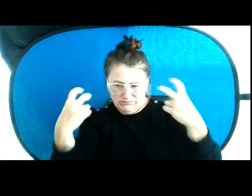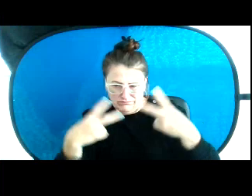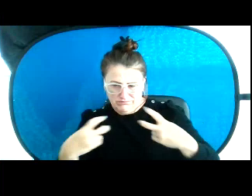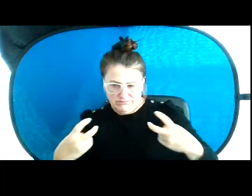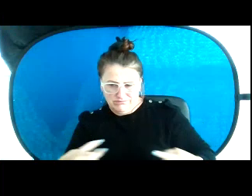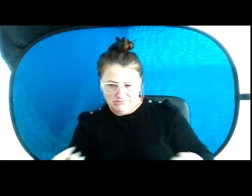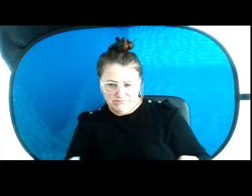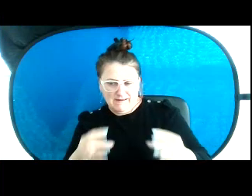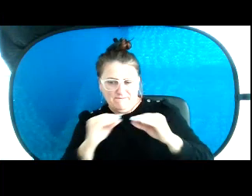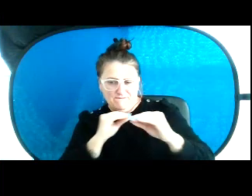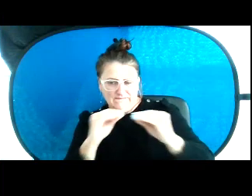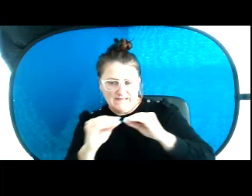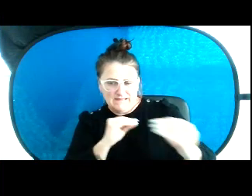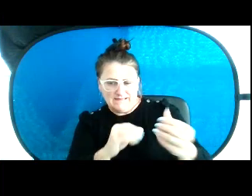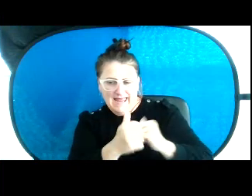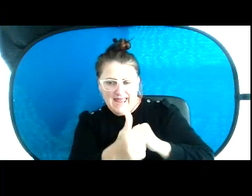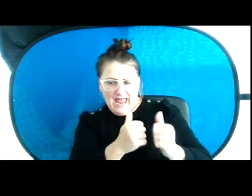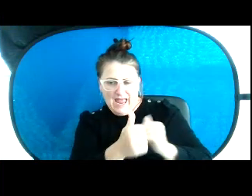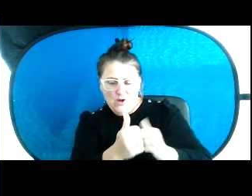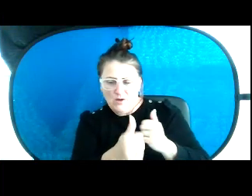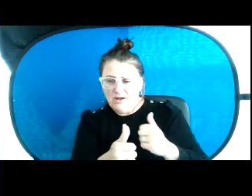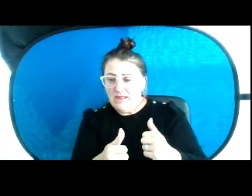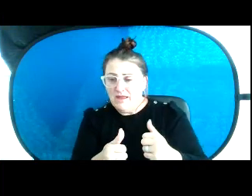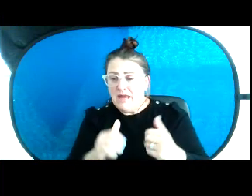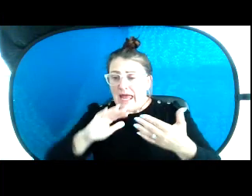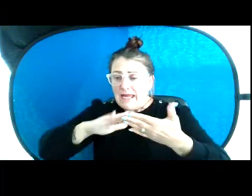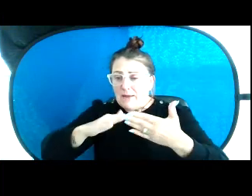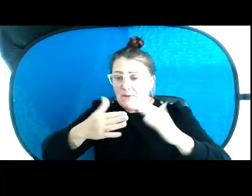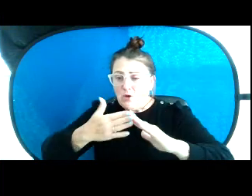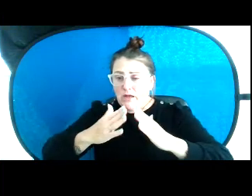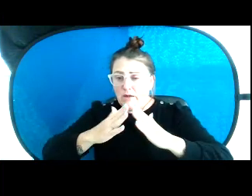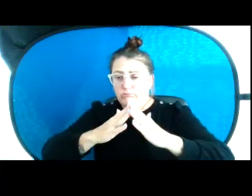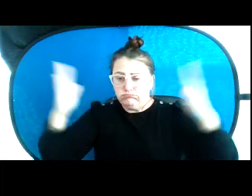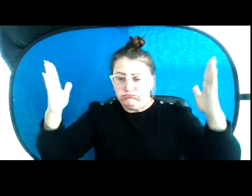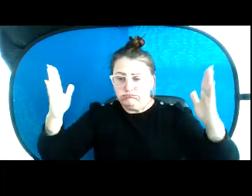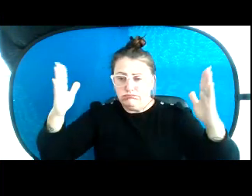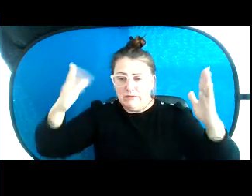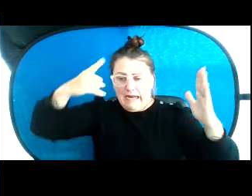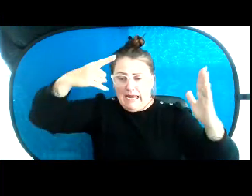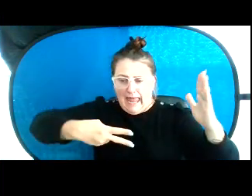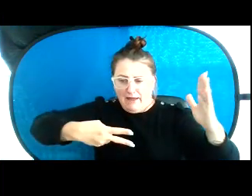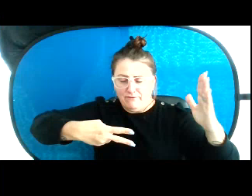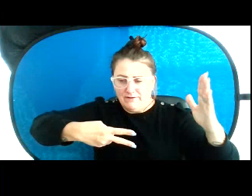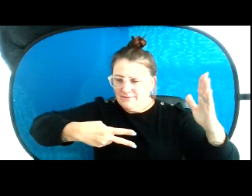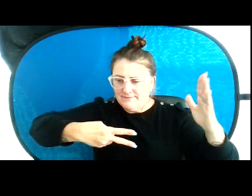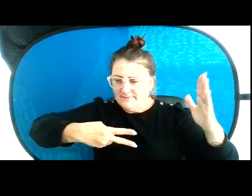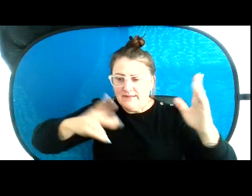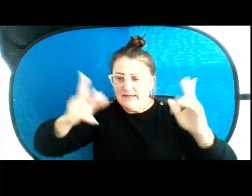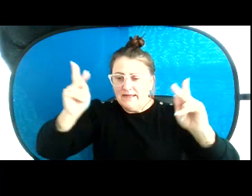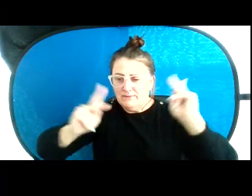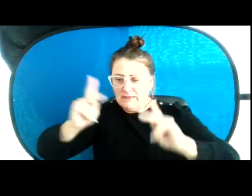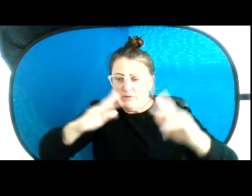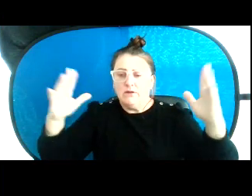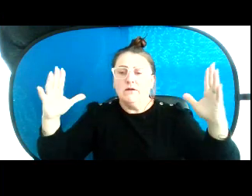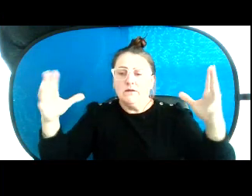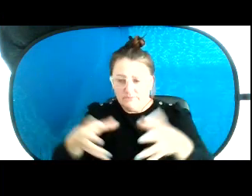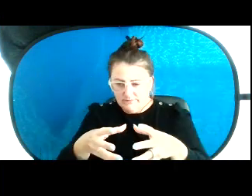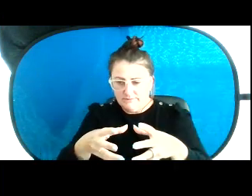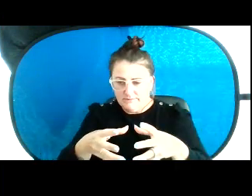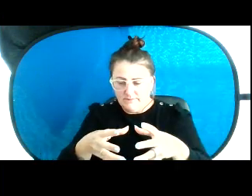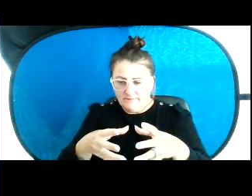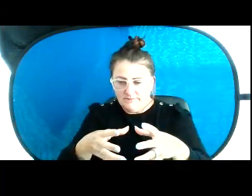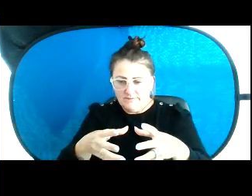need to do about that? Cutting communities in half, ensuring that people can all come together and have that